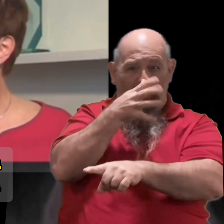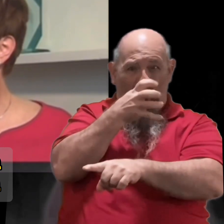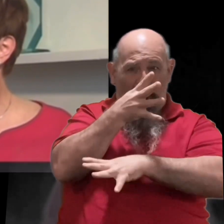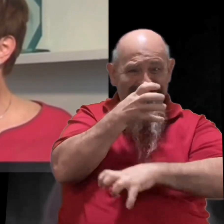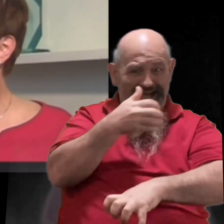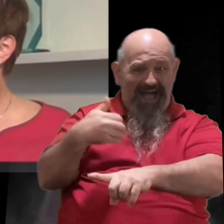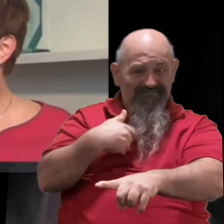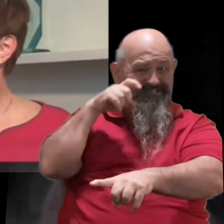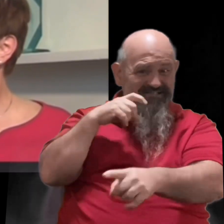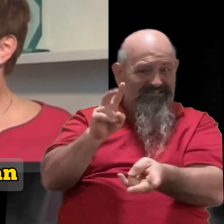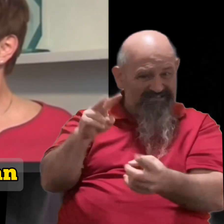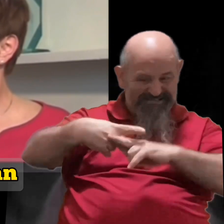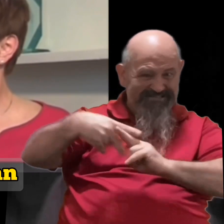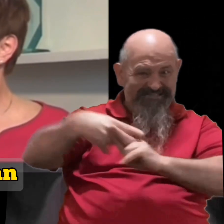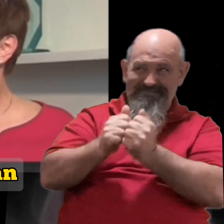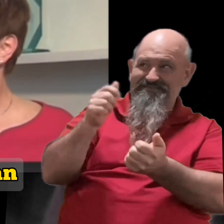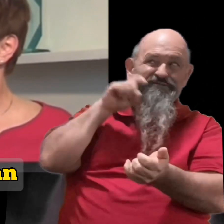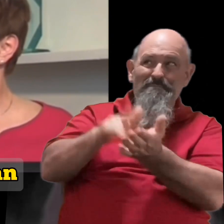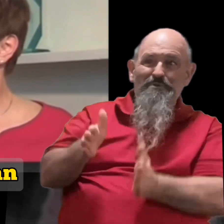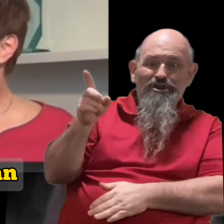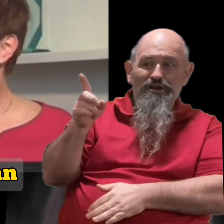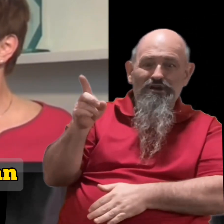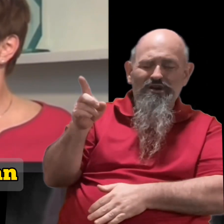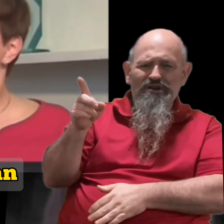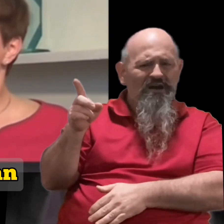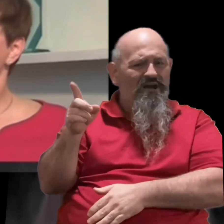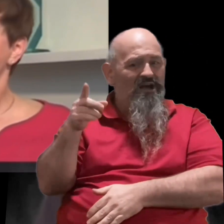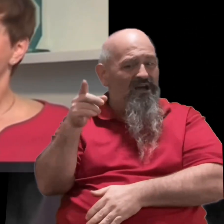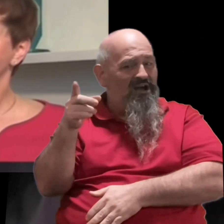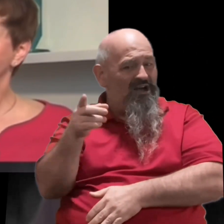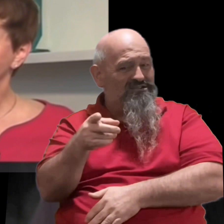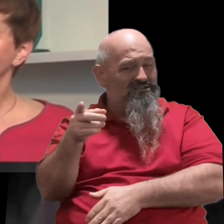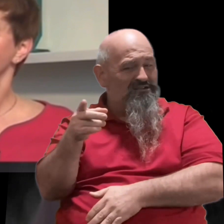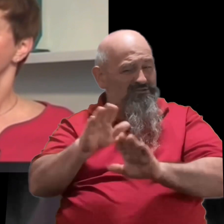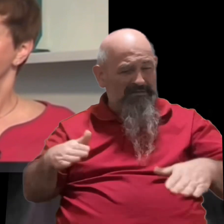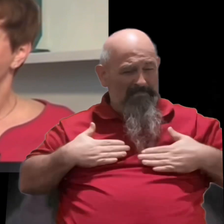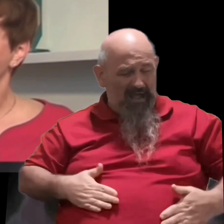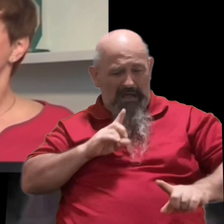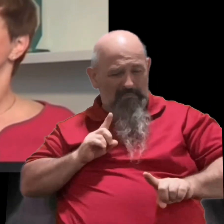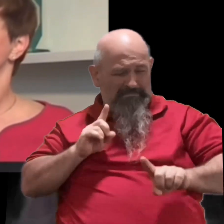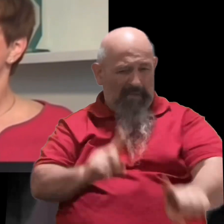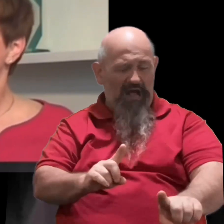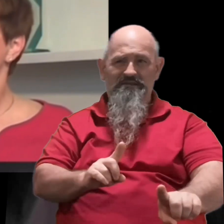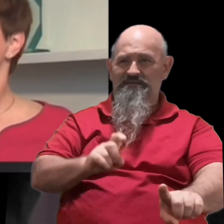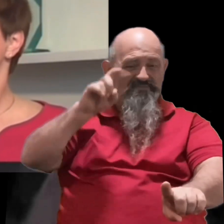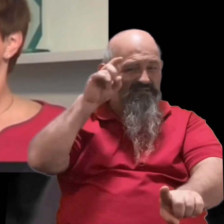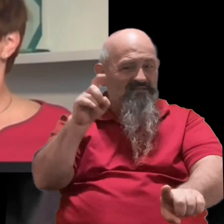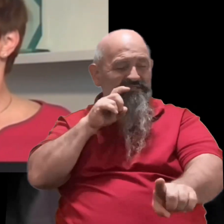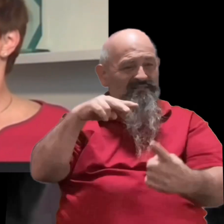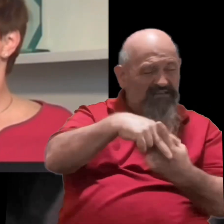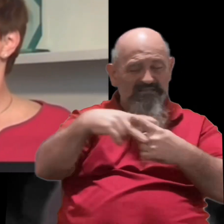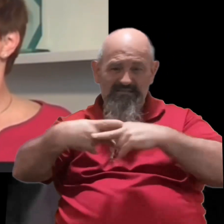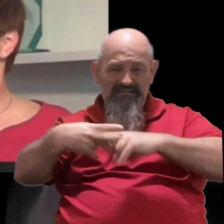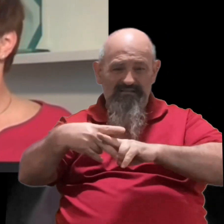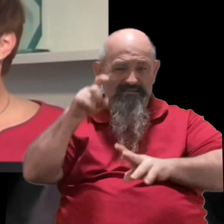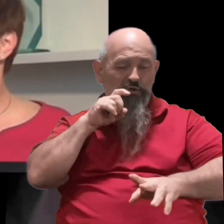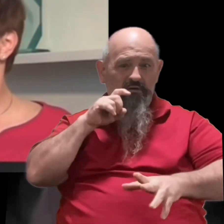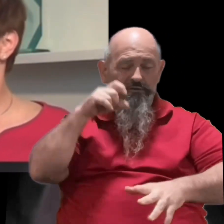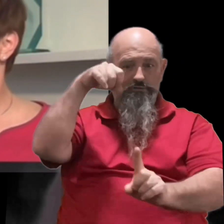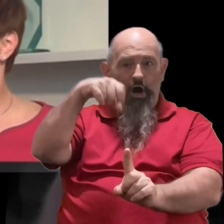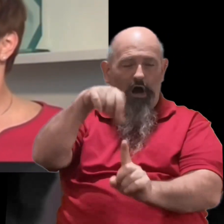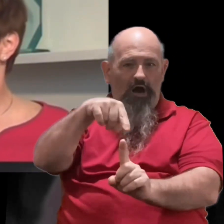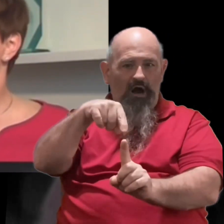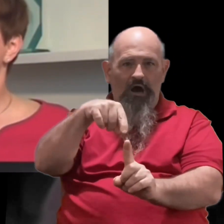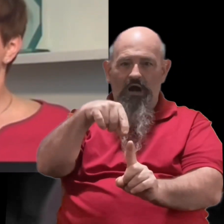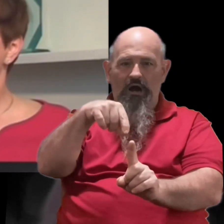orgasm and having sex with an abuser. Children's bodies respond to sexual